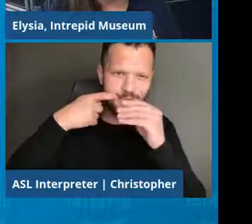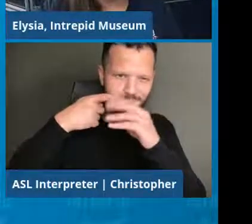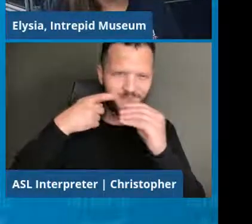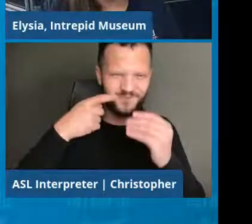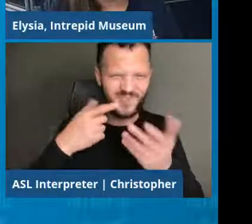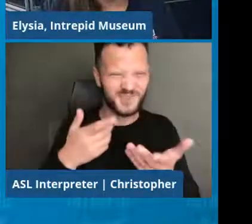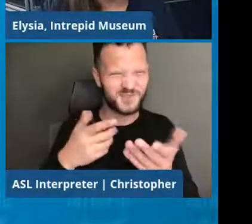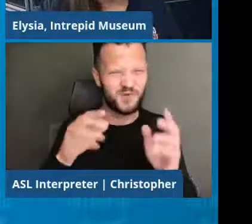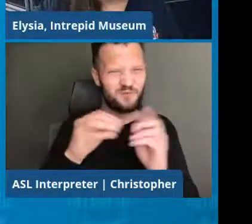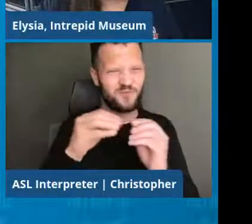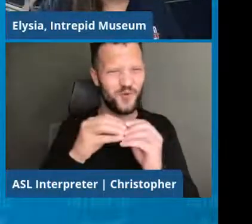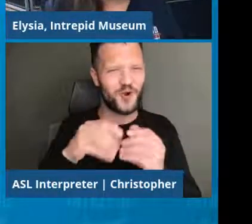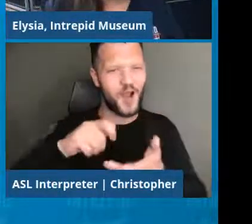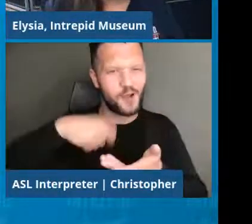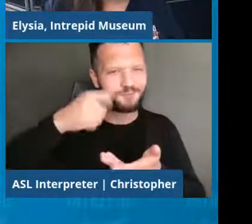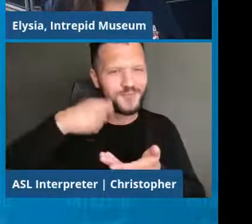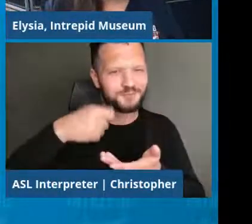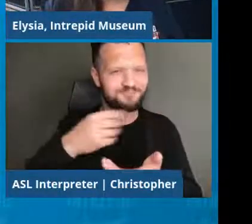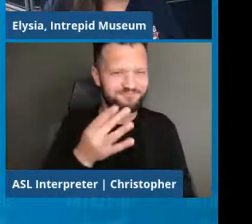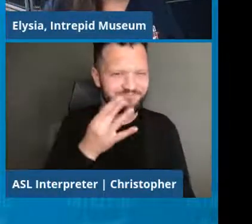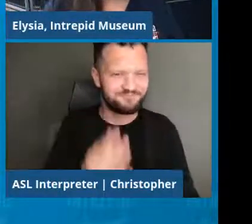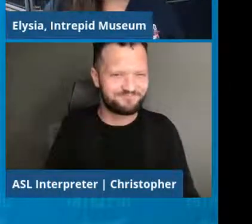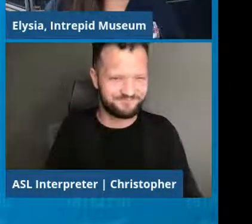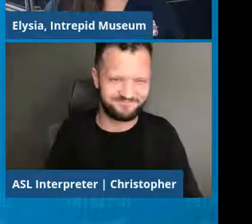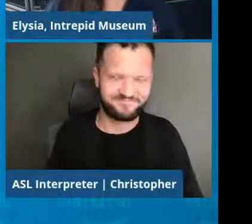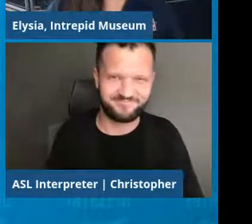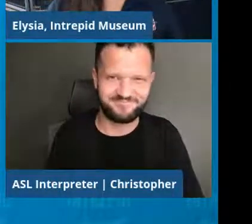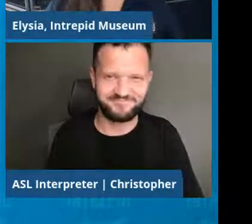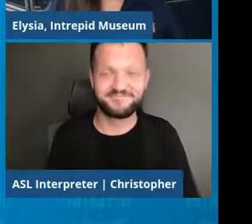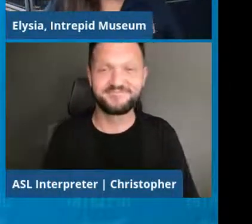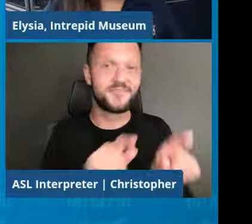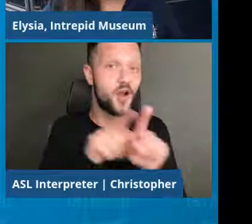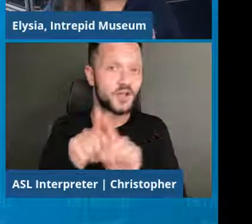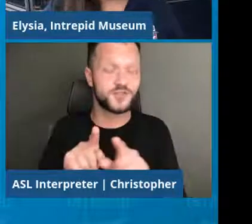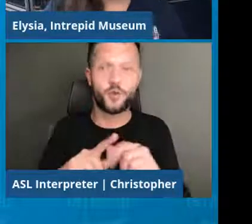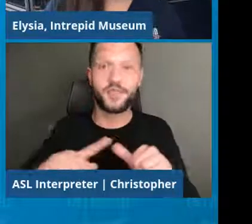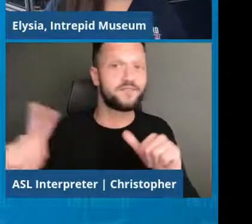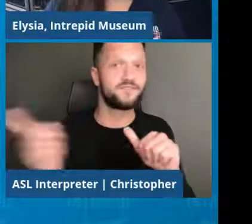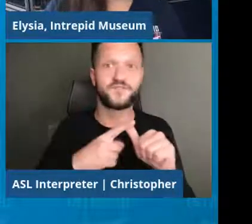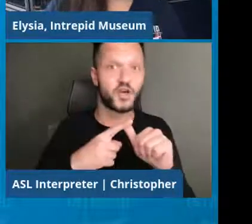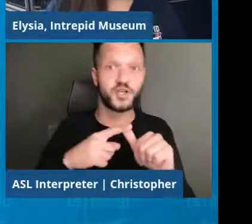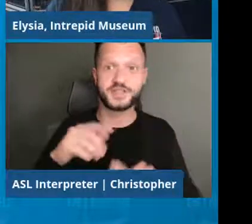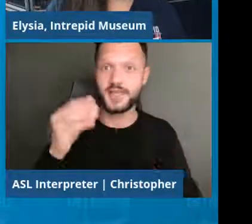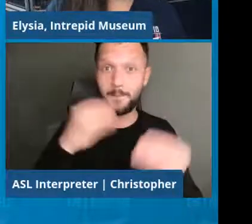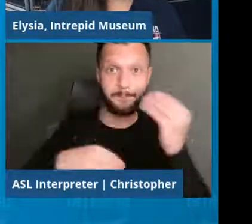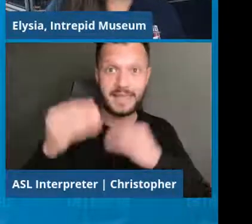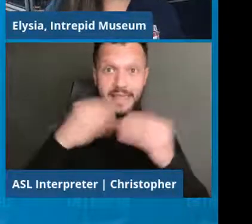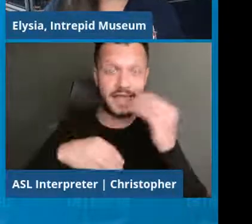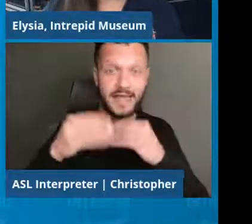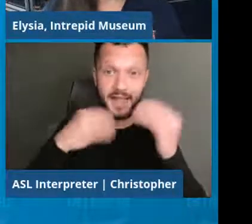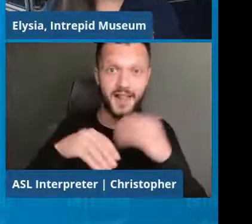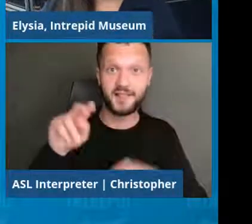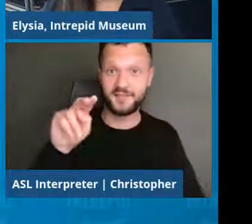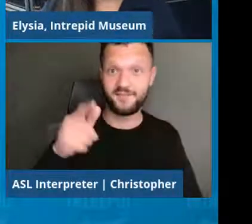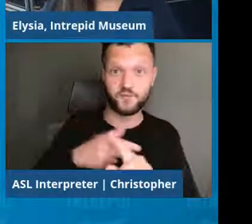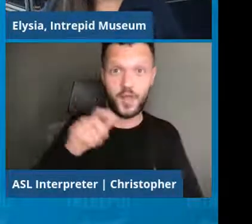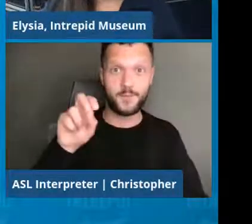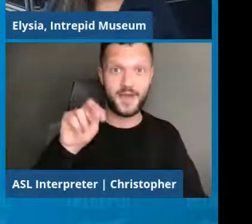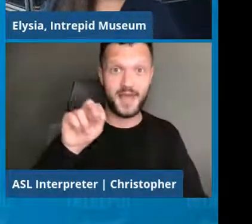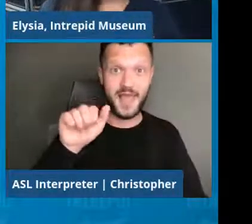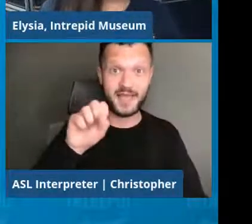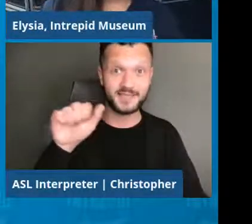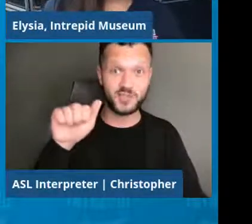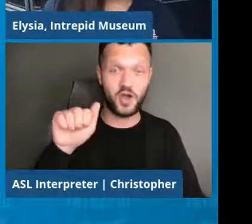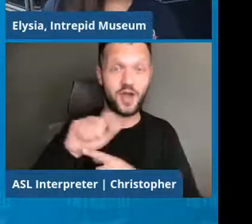more appetizing. Also, in case you were wondering, the first NASA meal eaten on the moon consisted of bacon